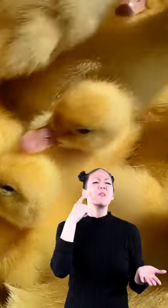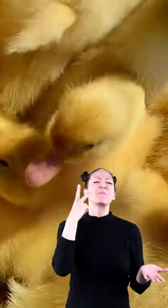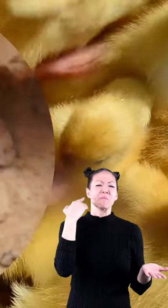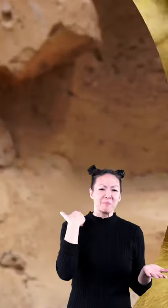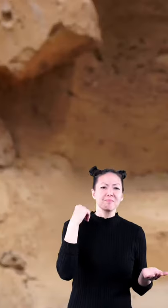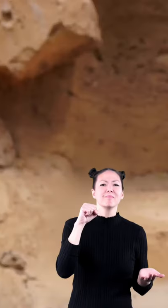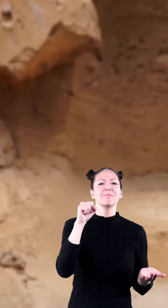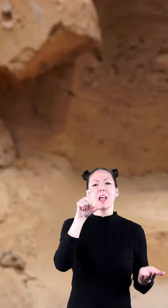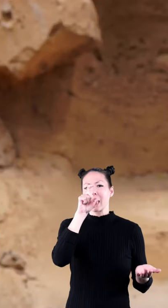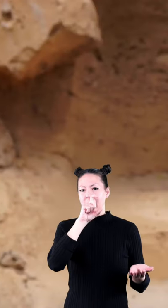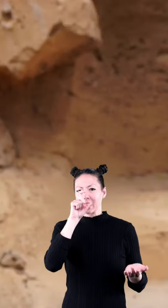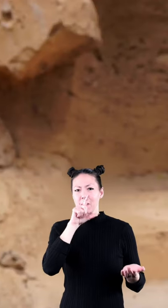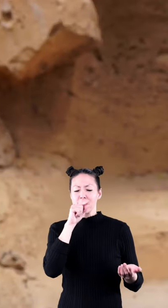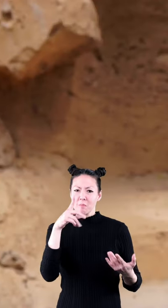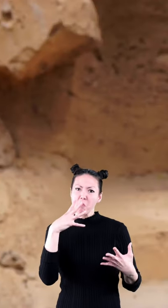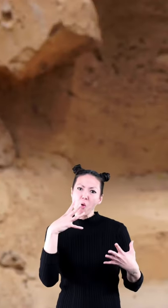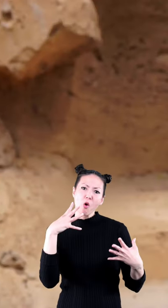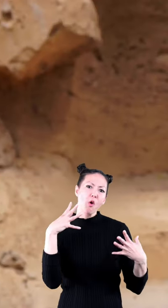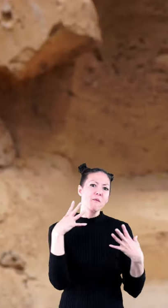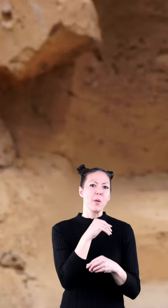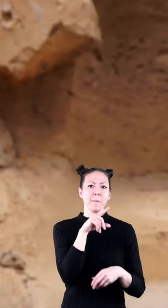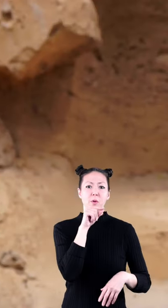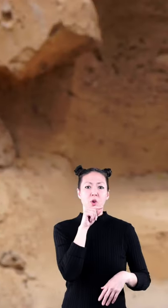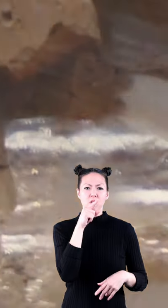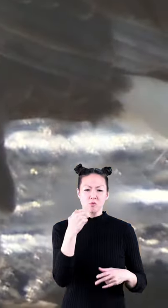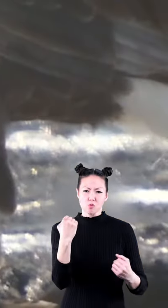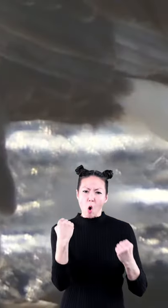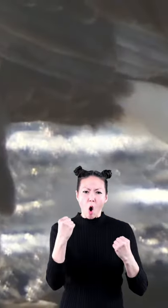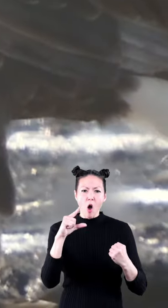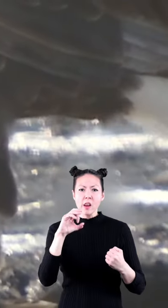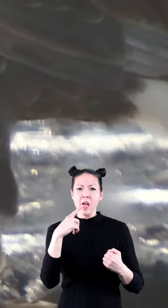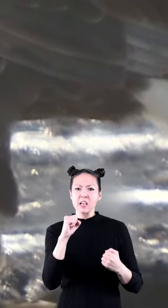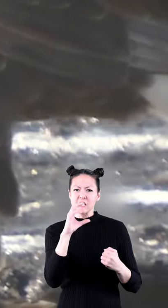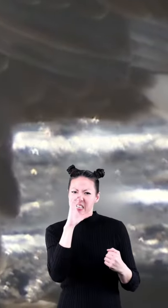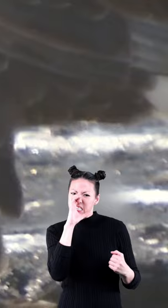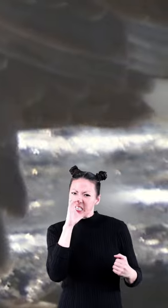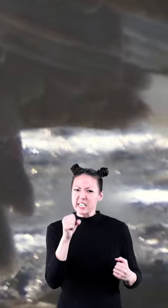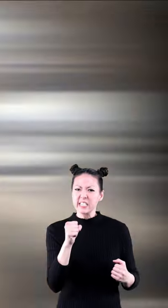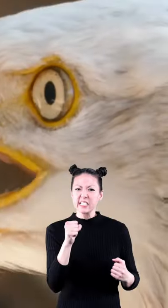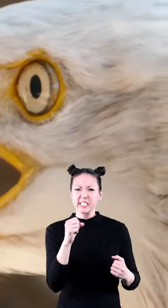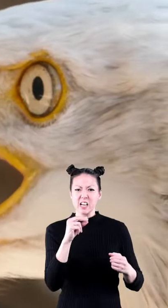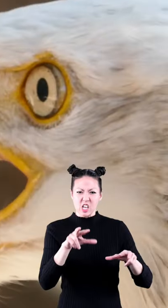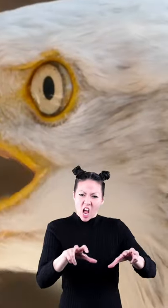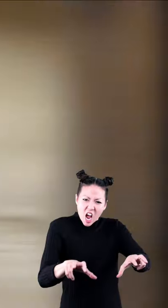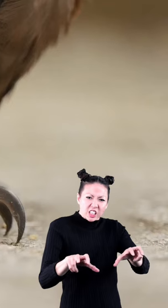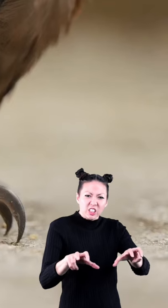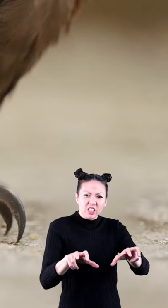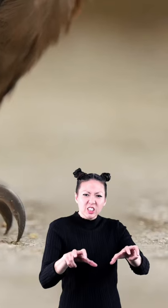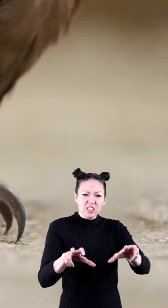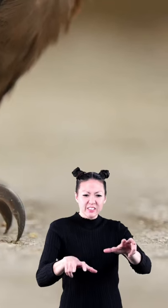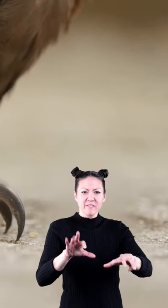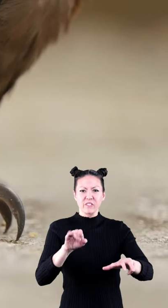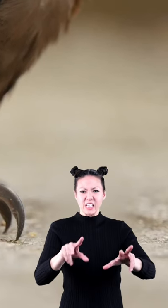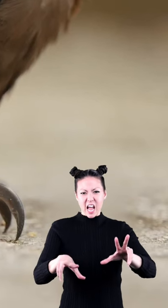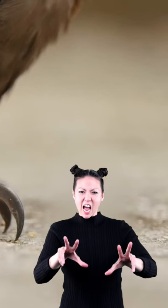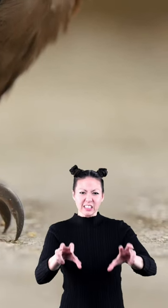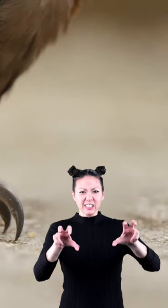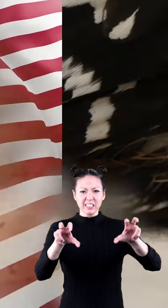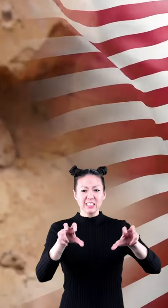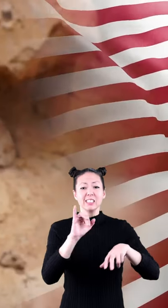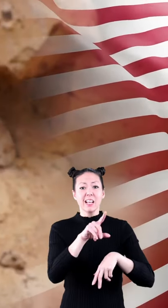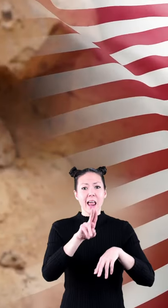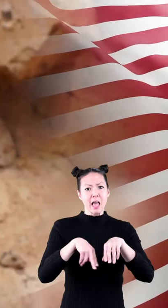the bald eagle is a beautiful bird it has strong legs beak and talons or claws